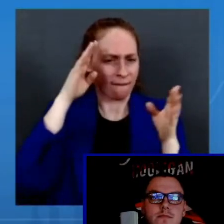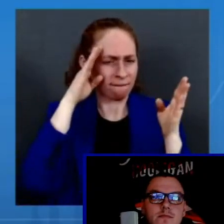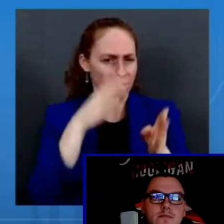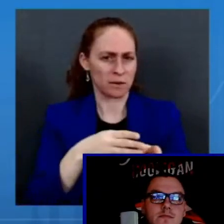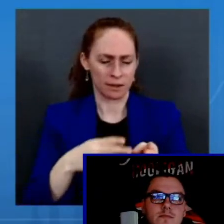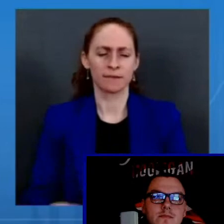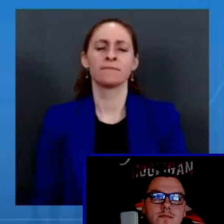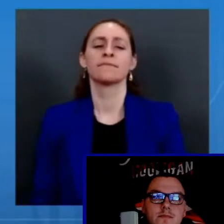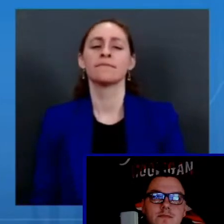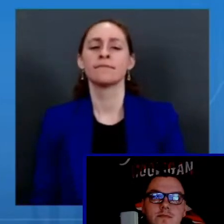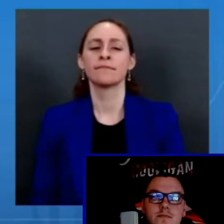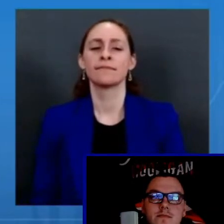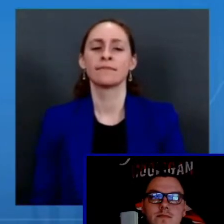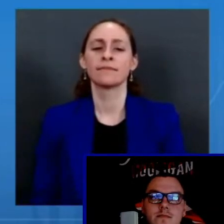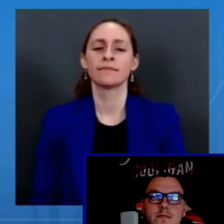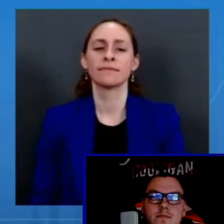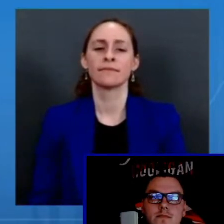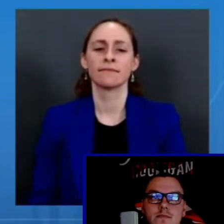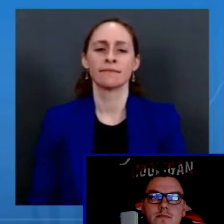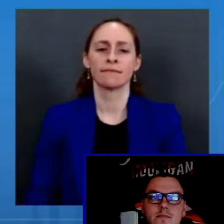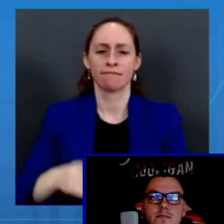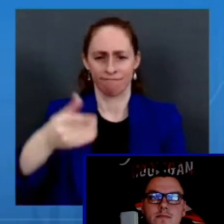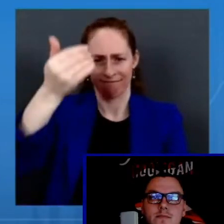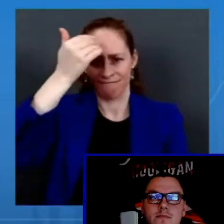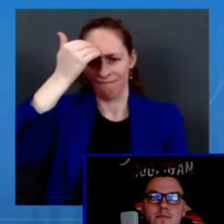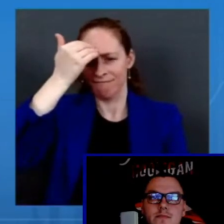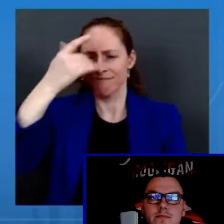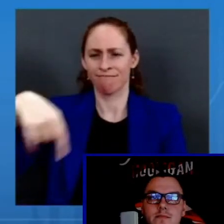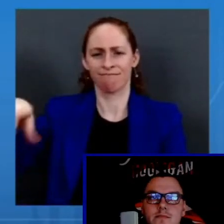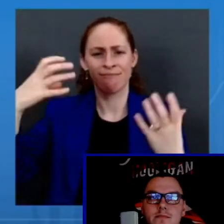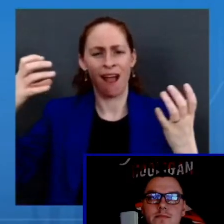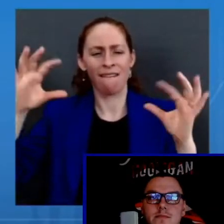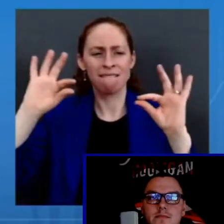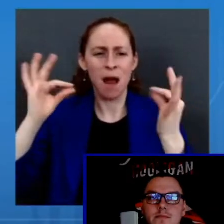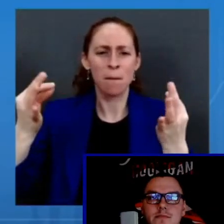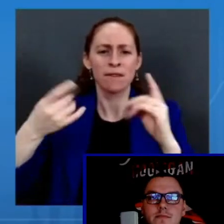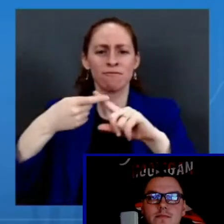prevention measures. And as we have said before, those